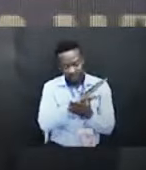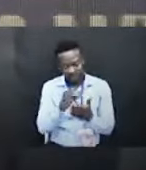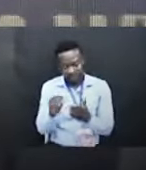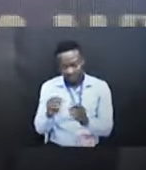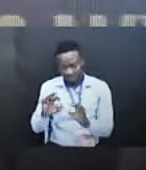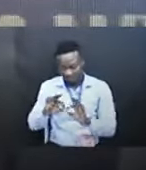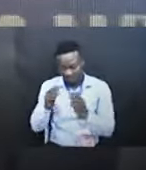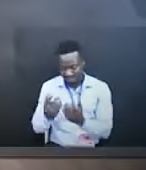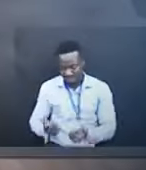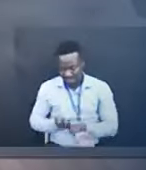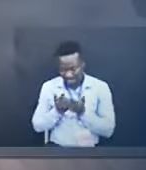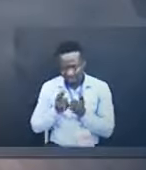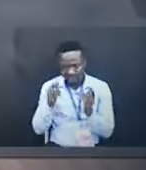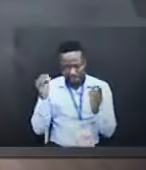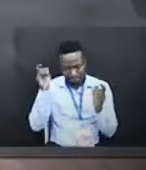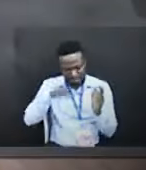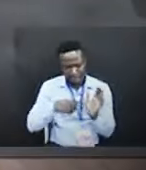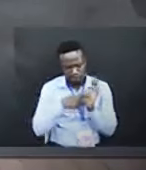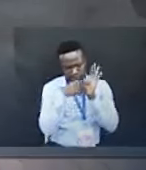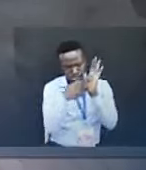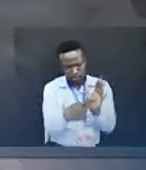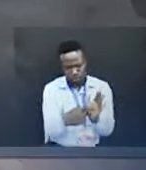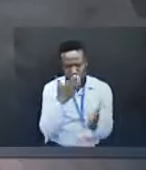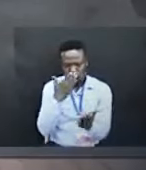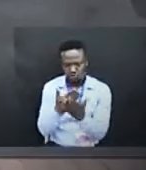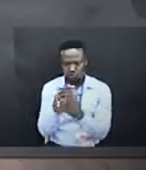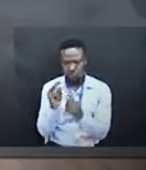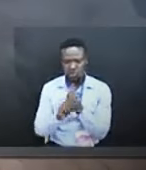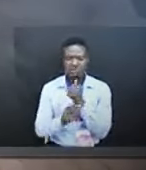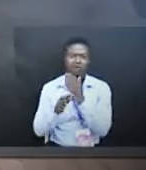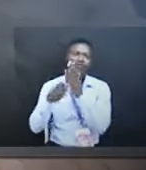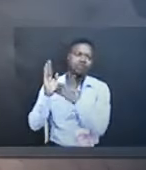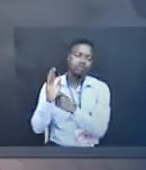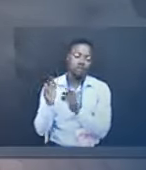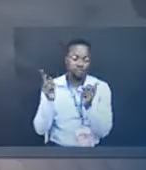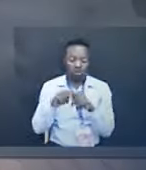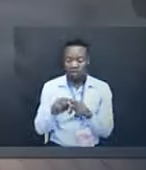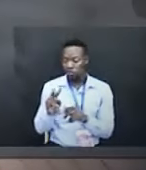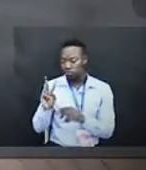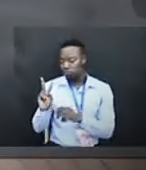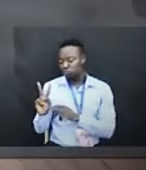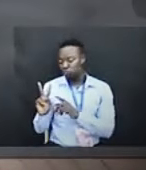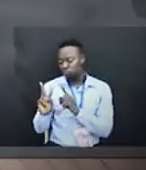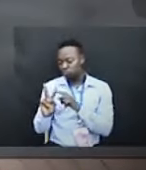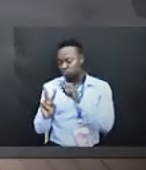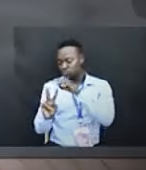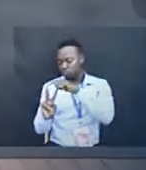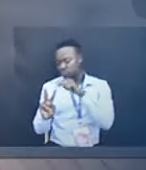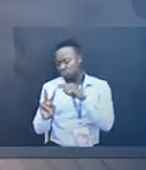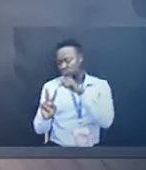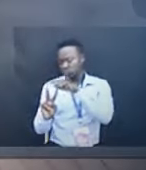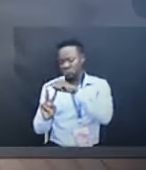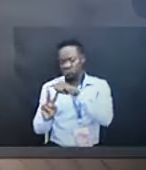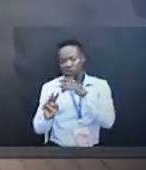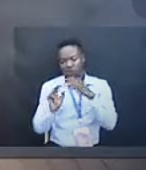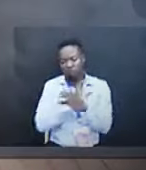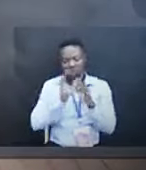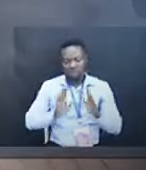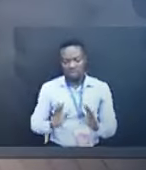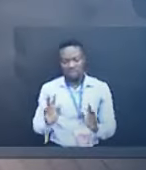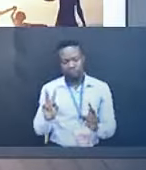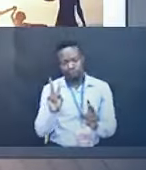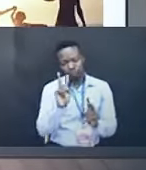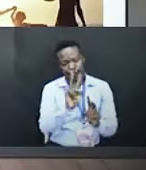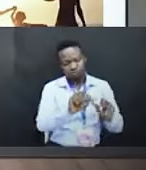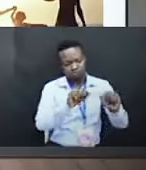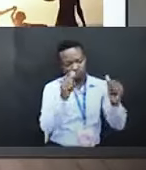God. When two Christians walk to the altar to be joined in holy matrimony, heaven